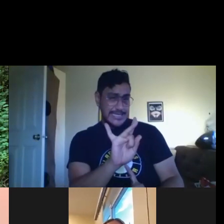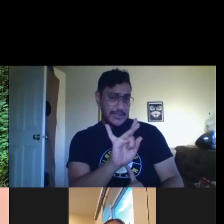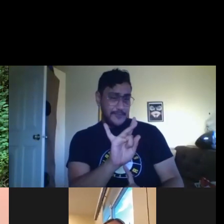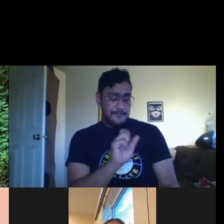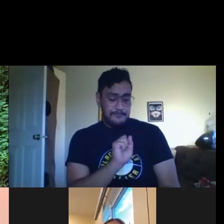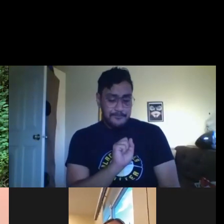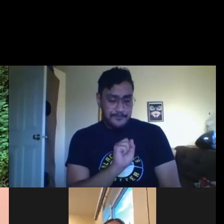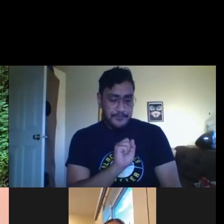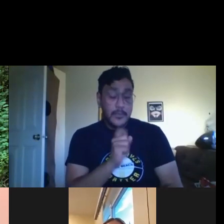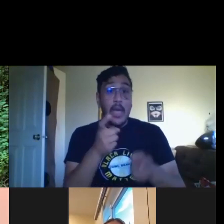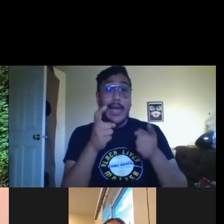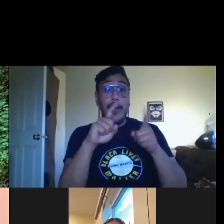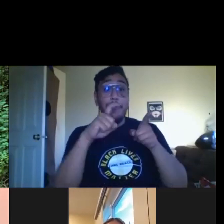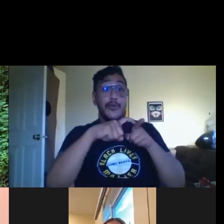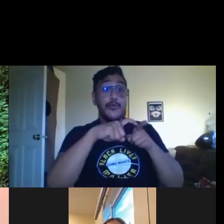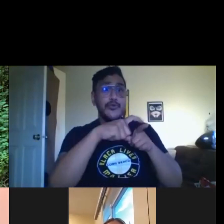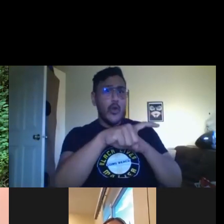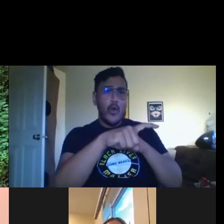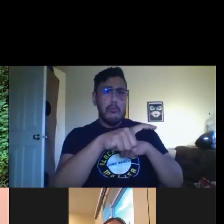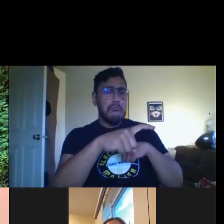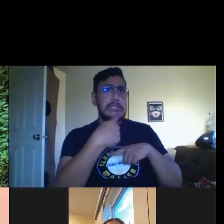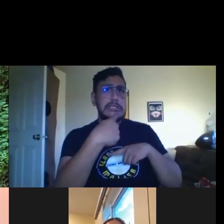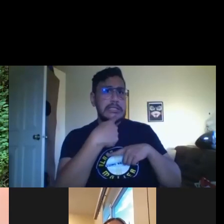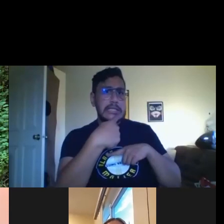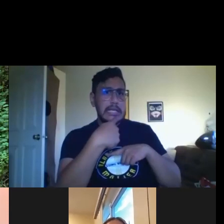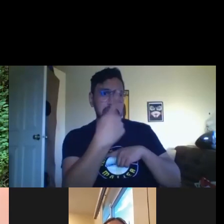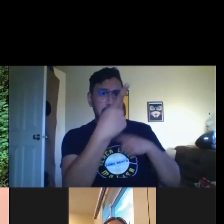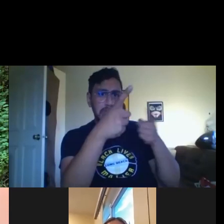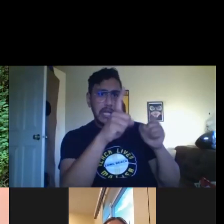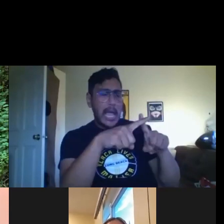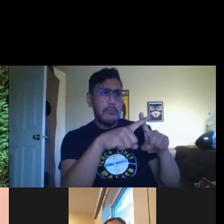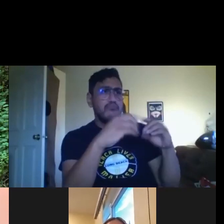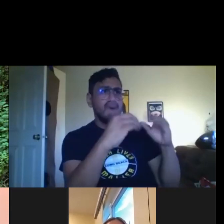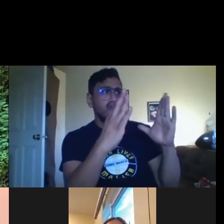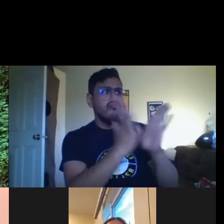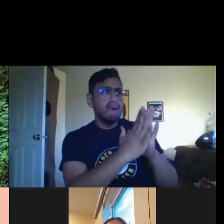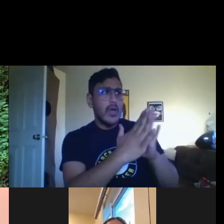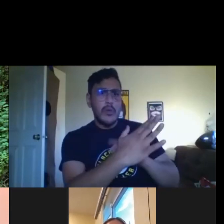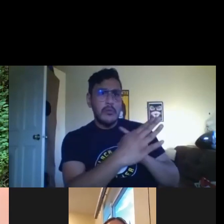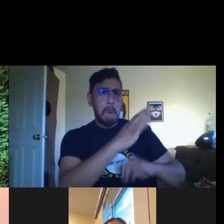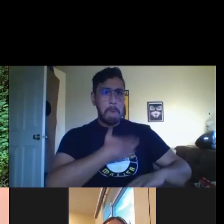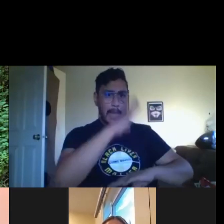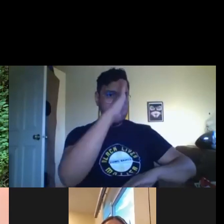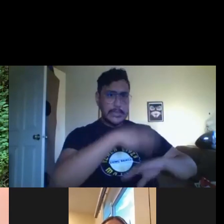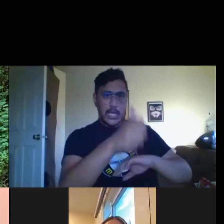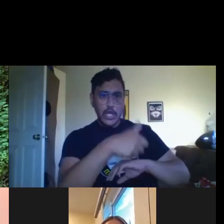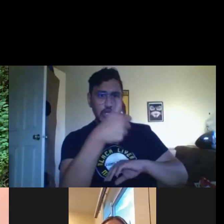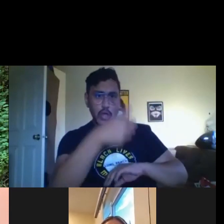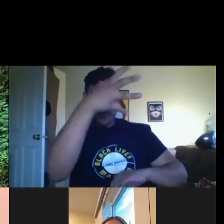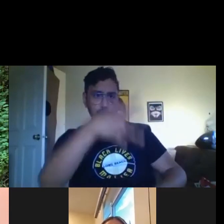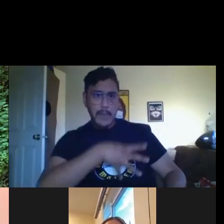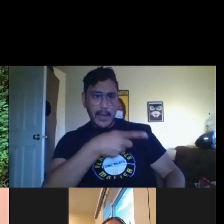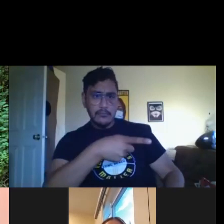there was an altercation between my son and another gentleman, and gunshots were